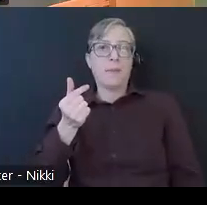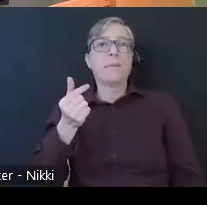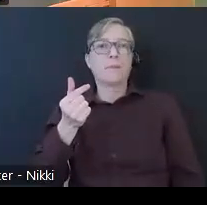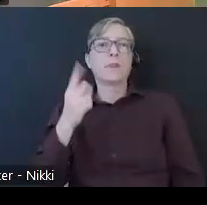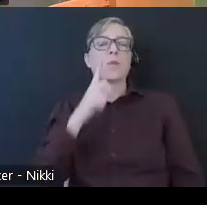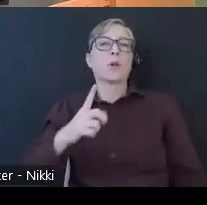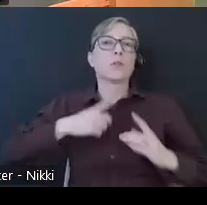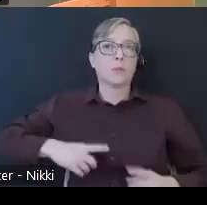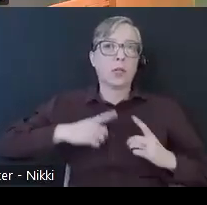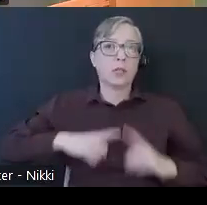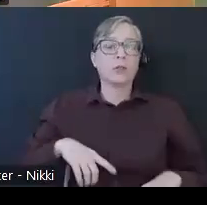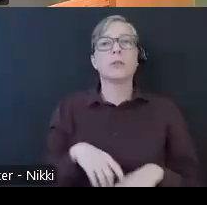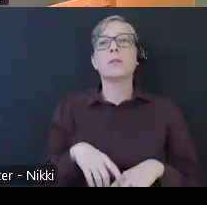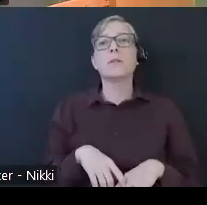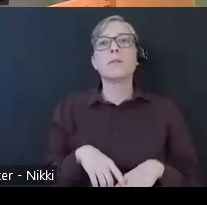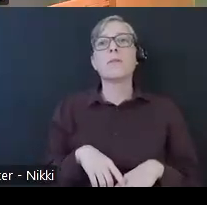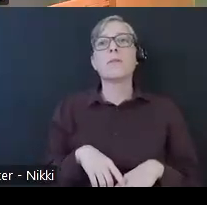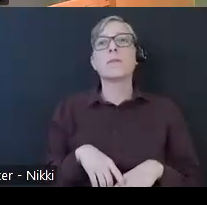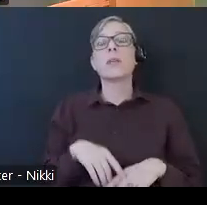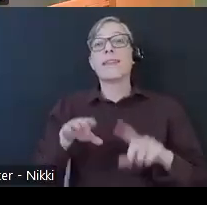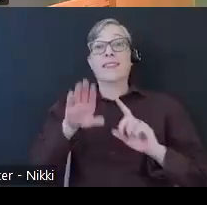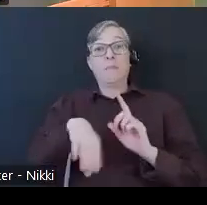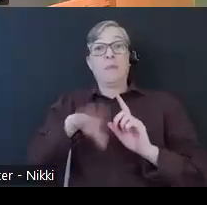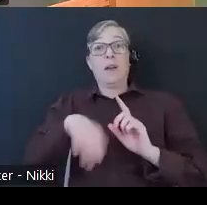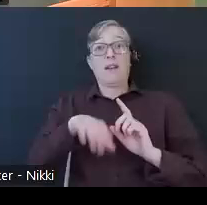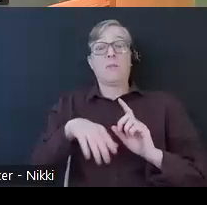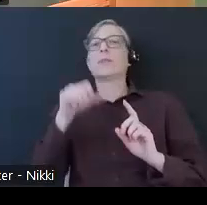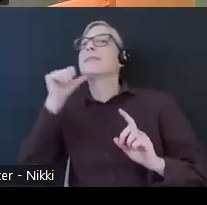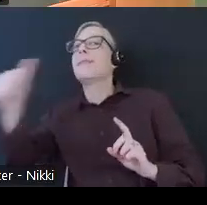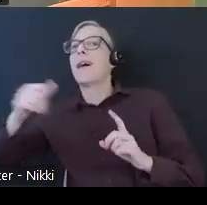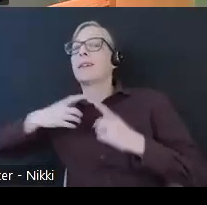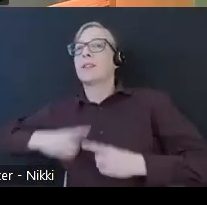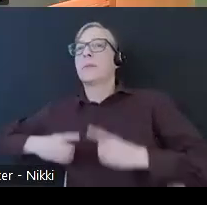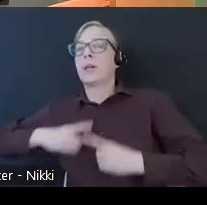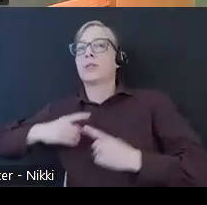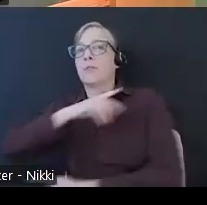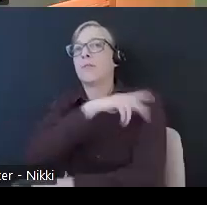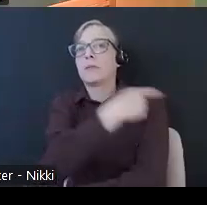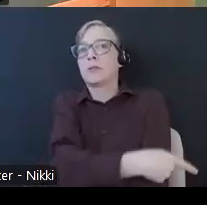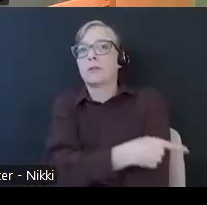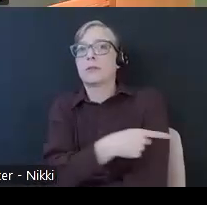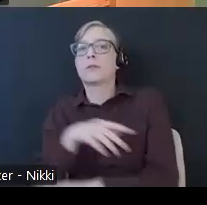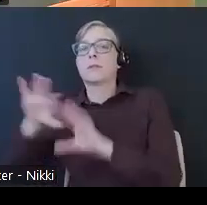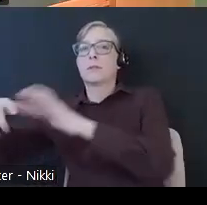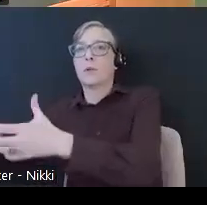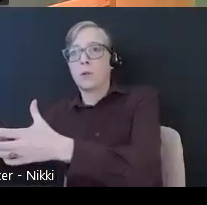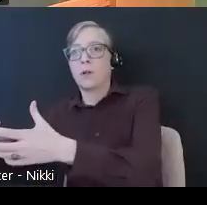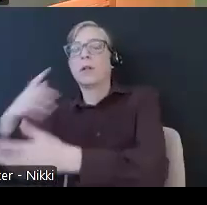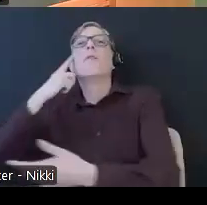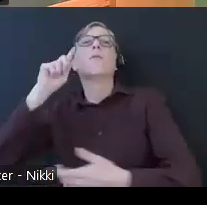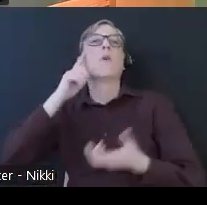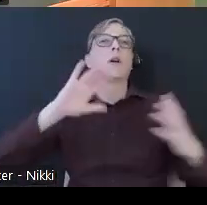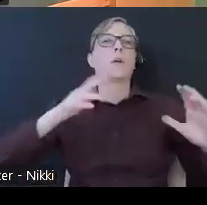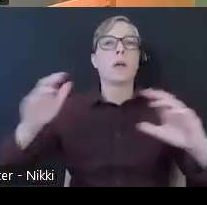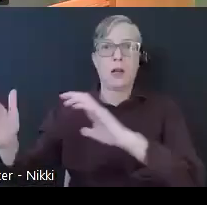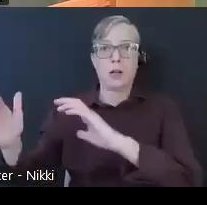bottom, we had a third line in there was a non-depressed comparison cohort. So we could see this. We could see this in